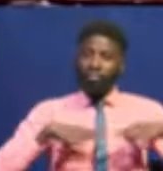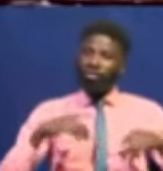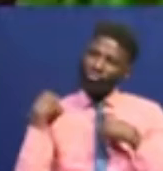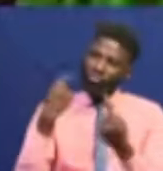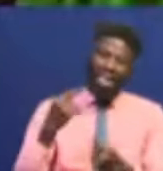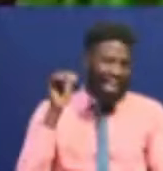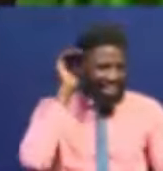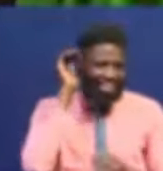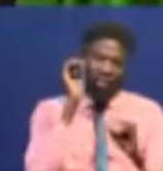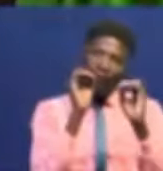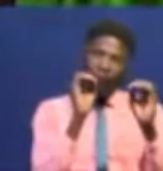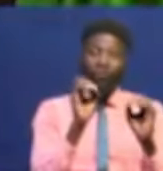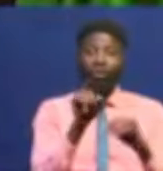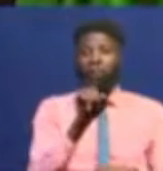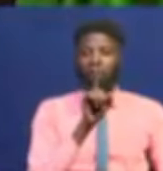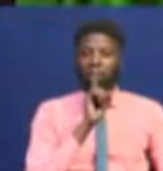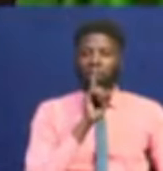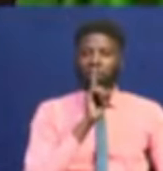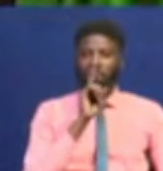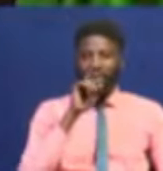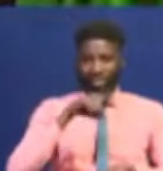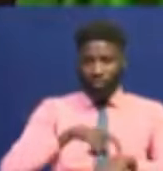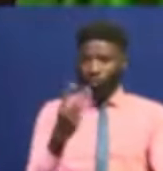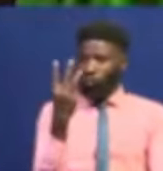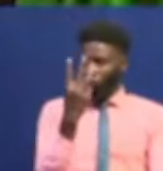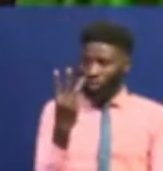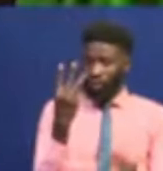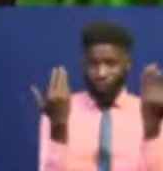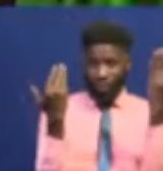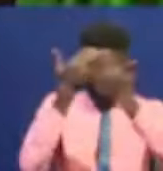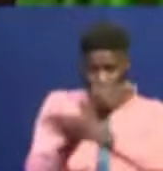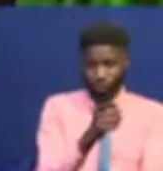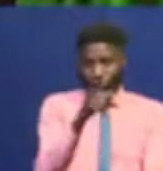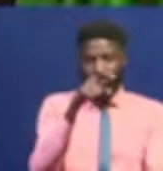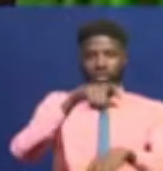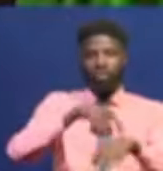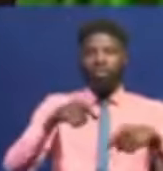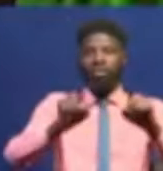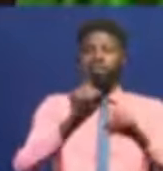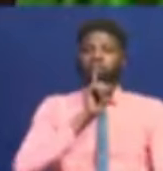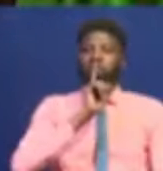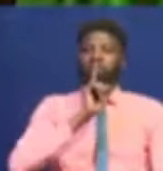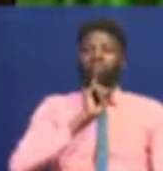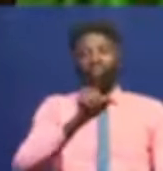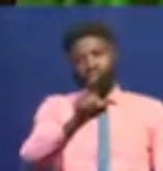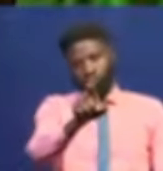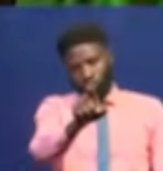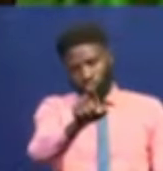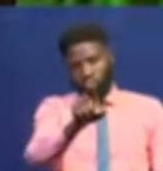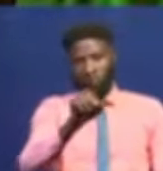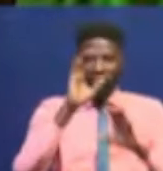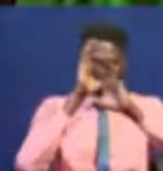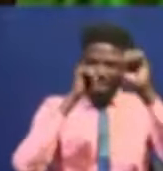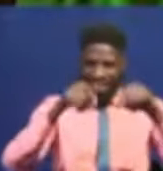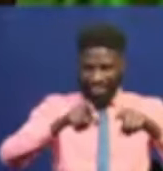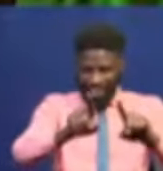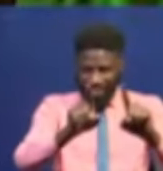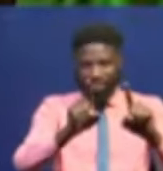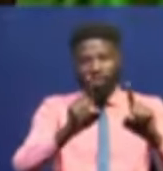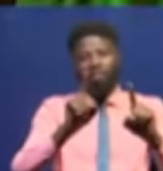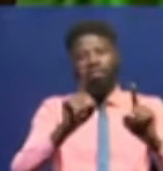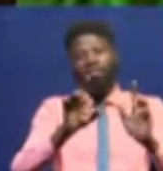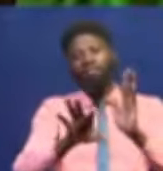only listen because you said on that night, on that Wednesday night, that is the moment you said that you had realized, Mr. President,